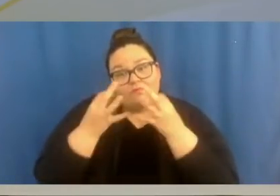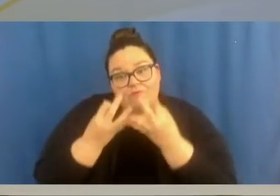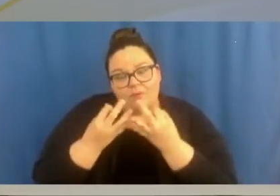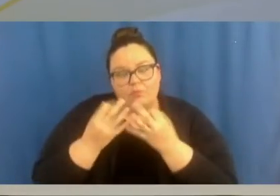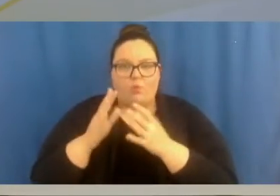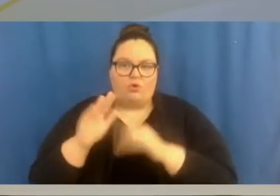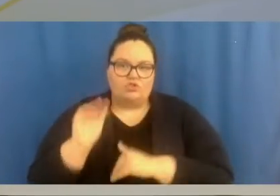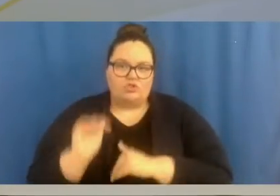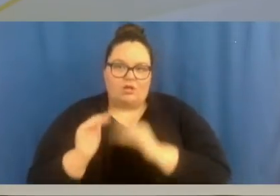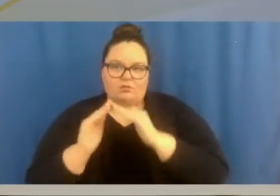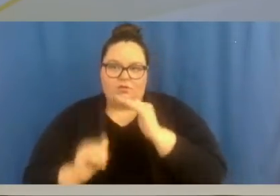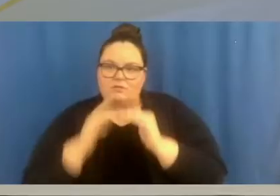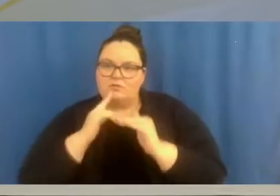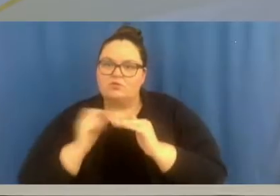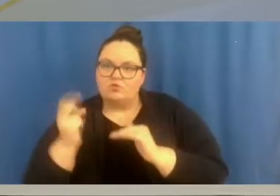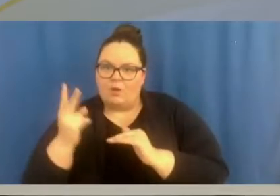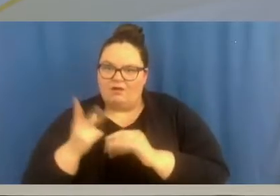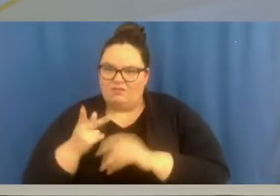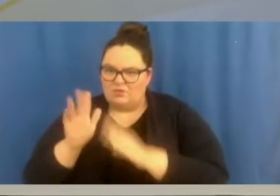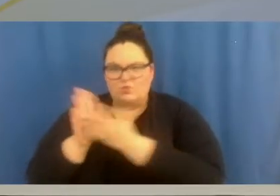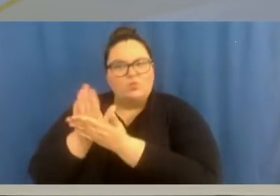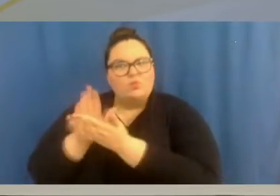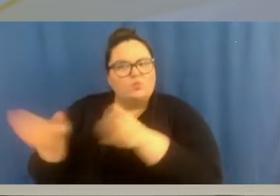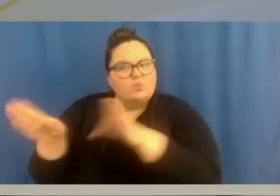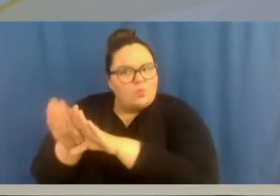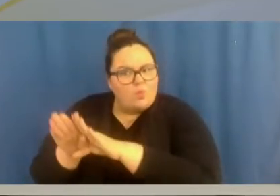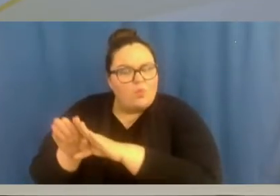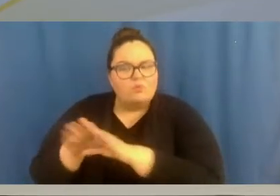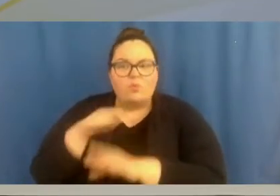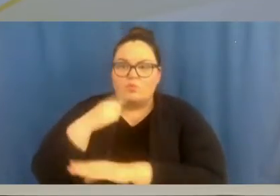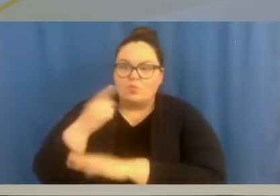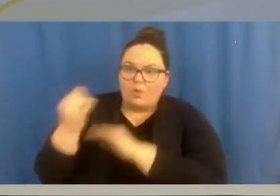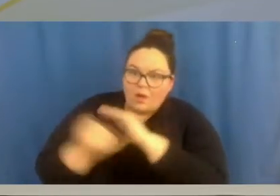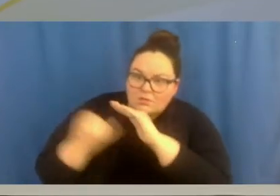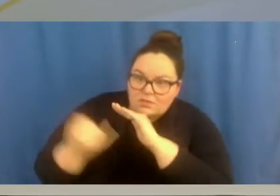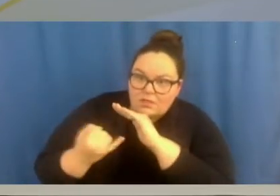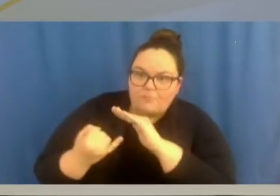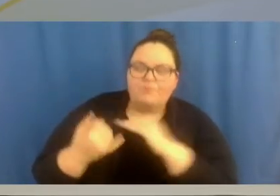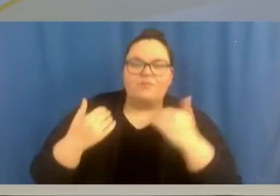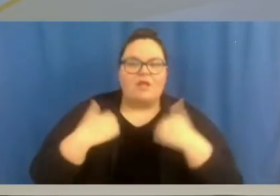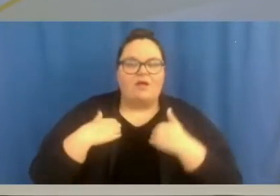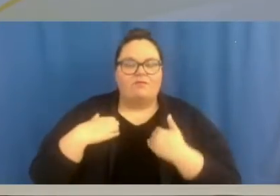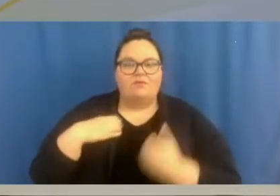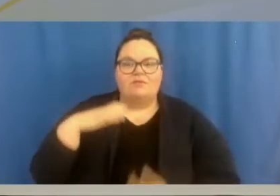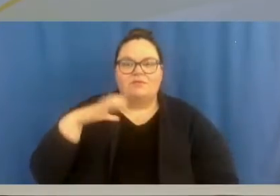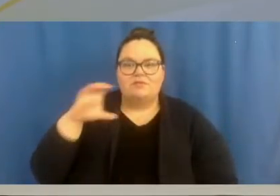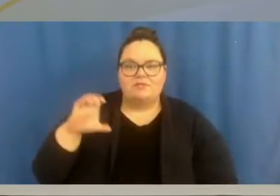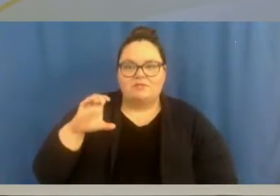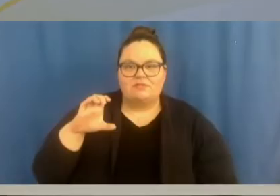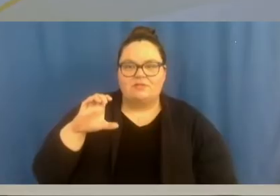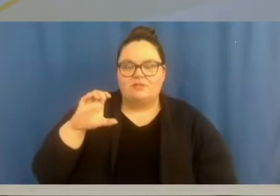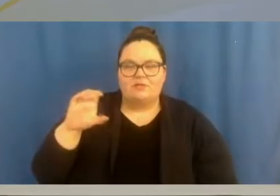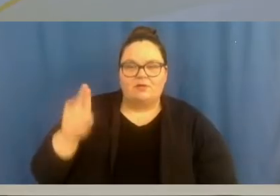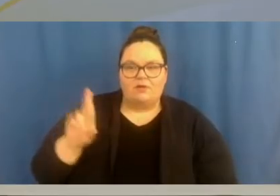while schools are closed, or if they've been told to self-isolate, there's the Canada Recovery Caregiving Benefit.